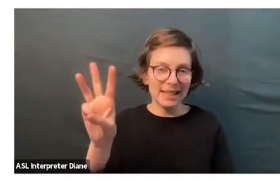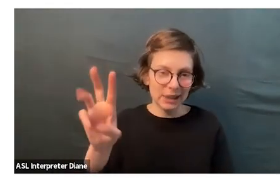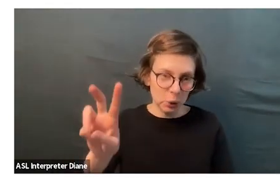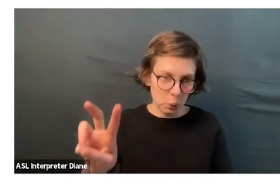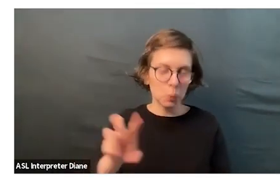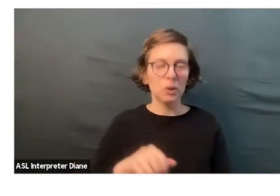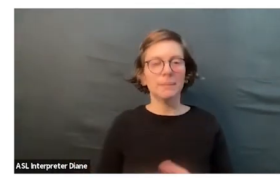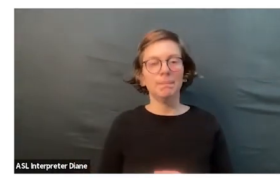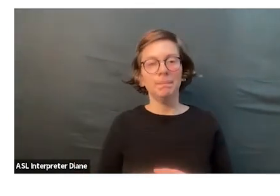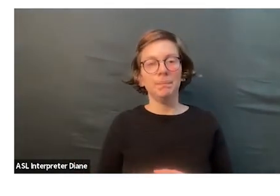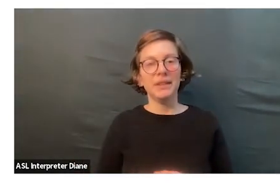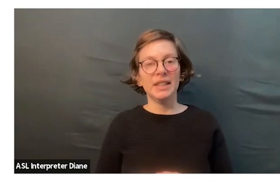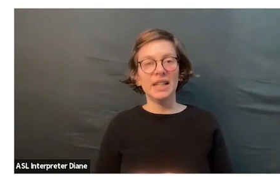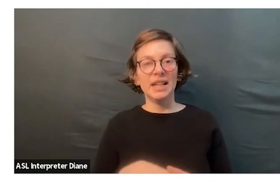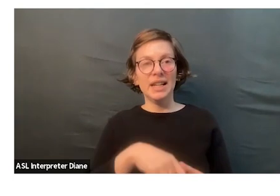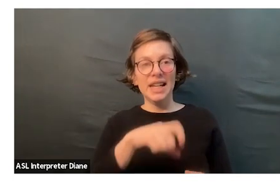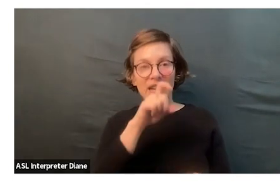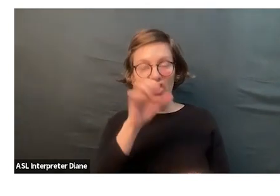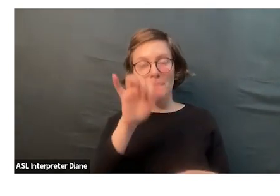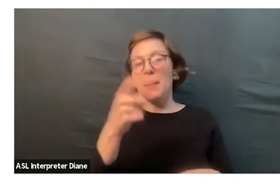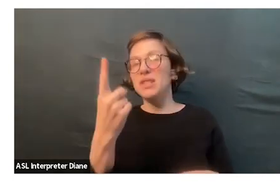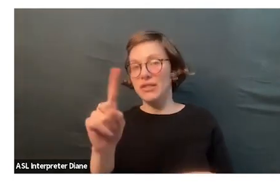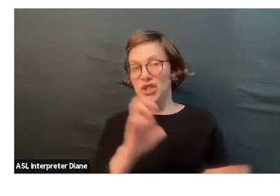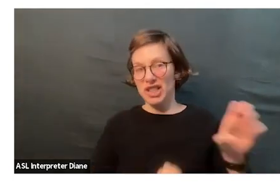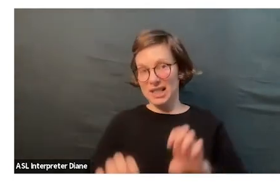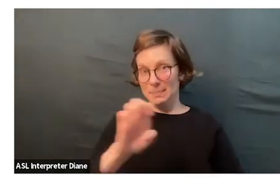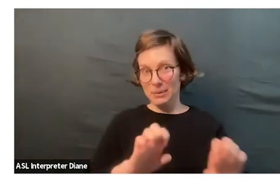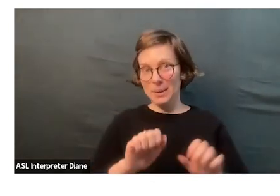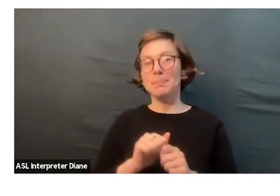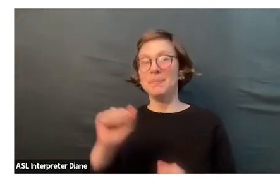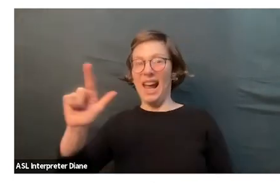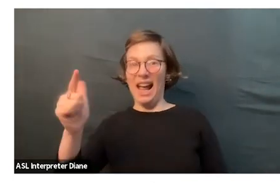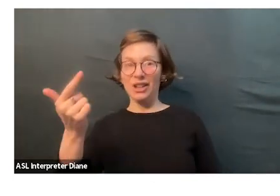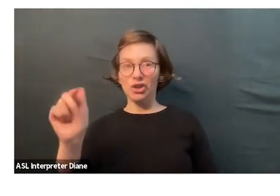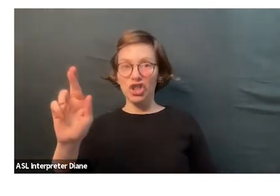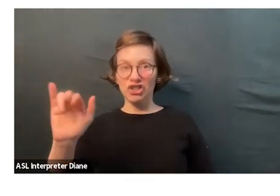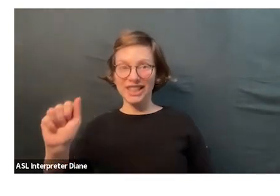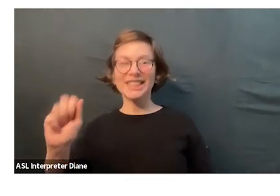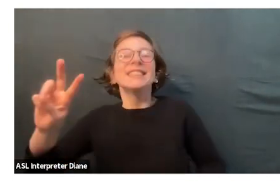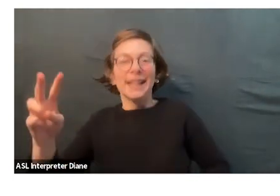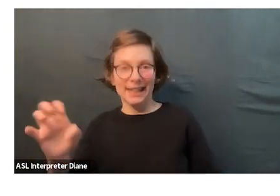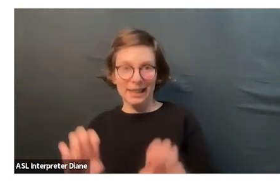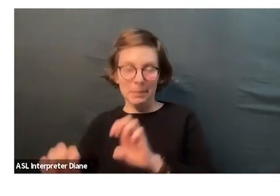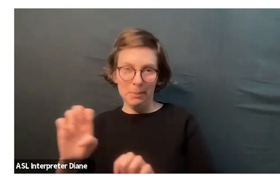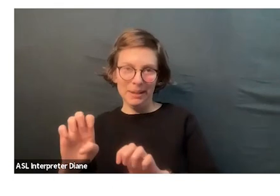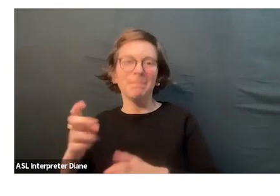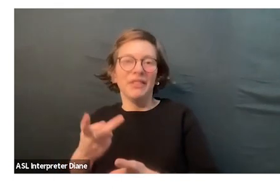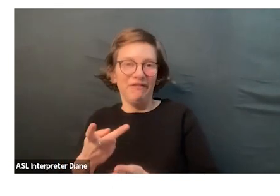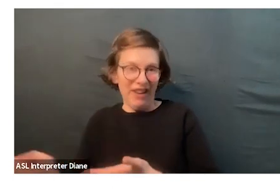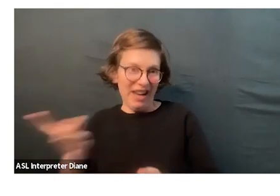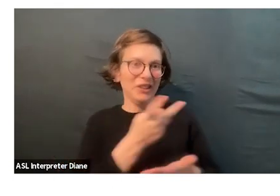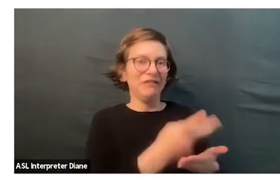contact with the monuments of Egypt, which is a great city of antiquity again, are the French savants and the